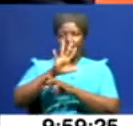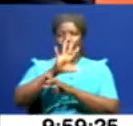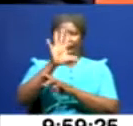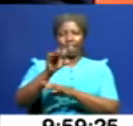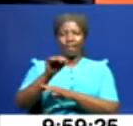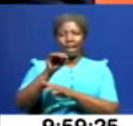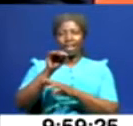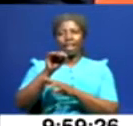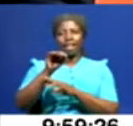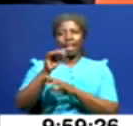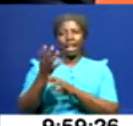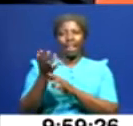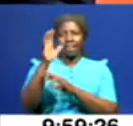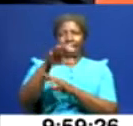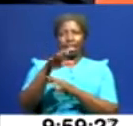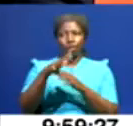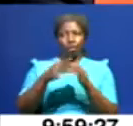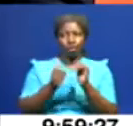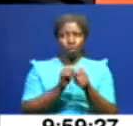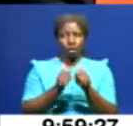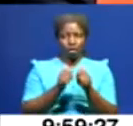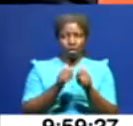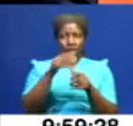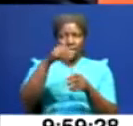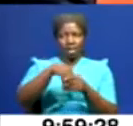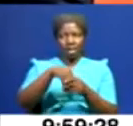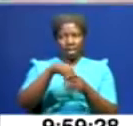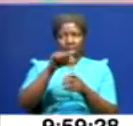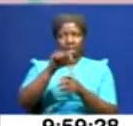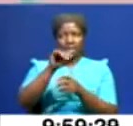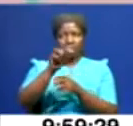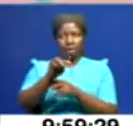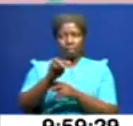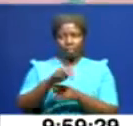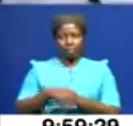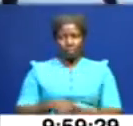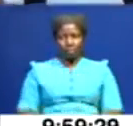Championship held at the Ulinzi Complex Indoor Gymnasium.